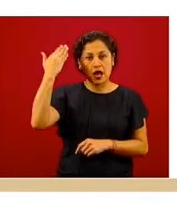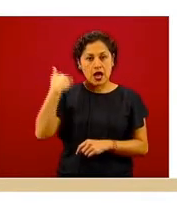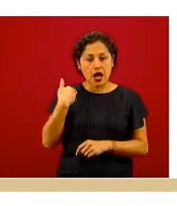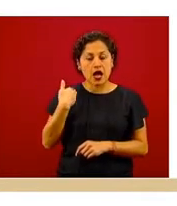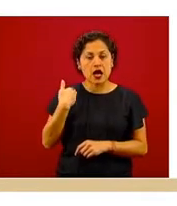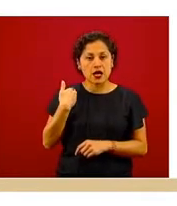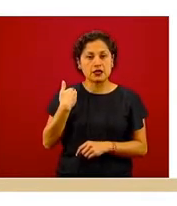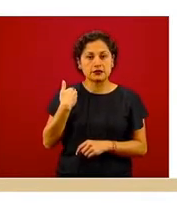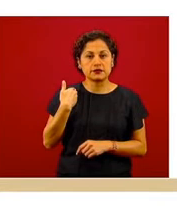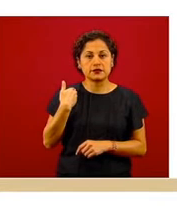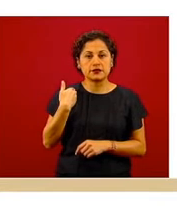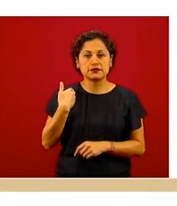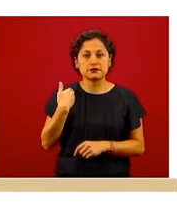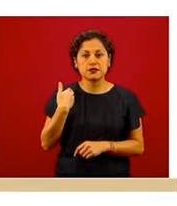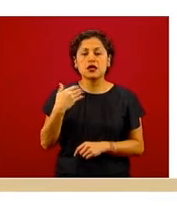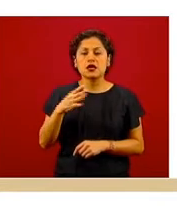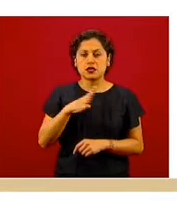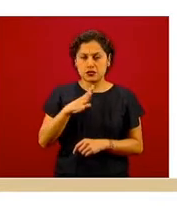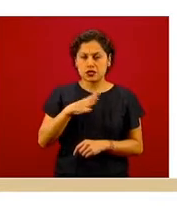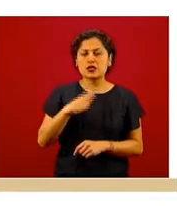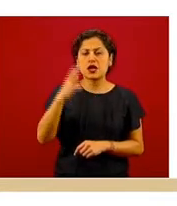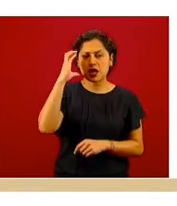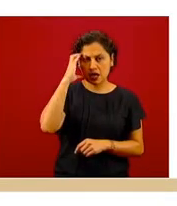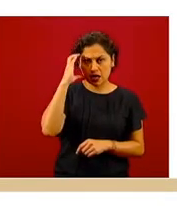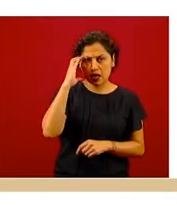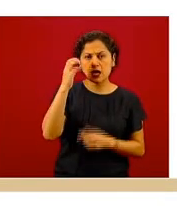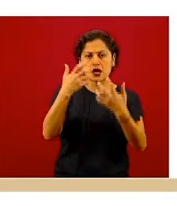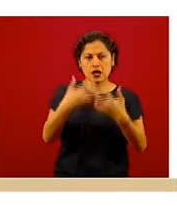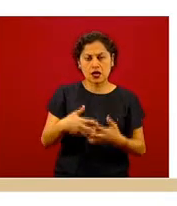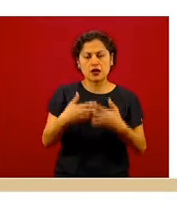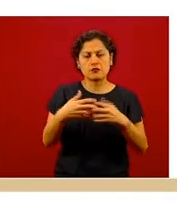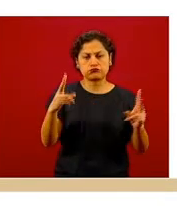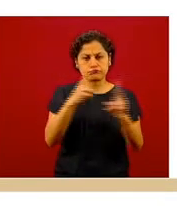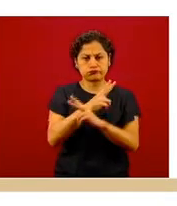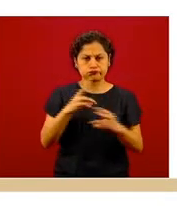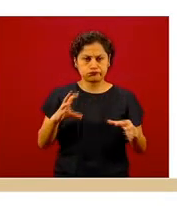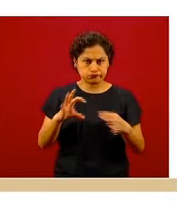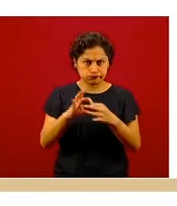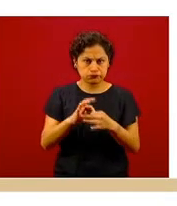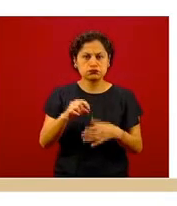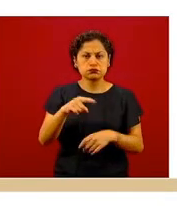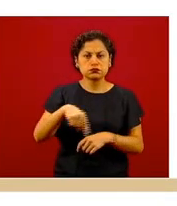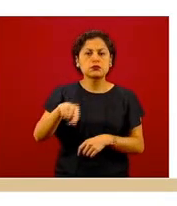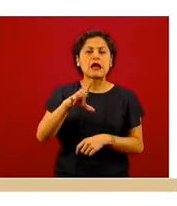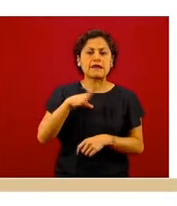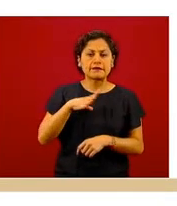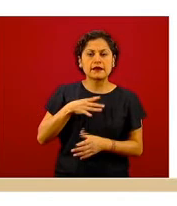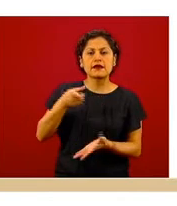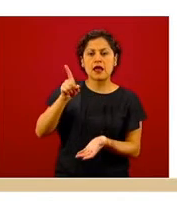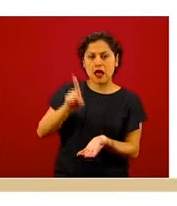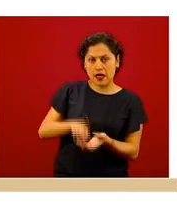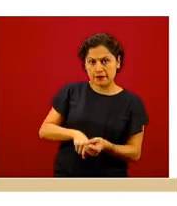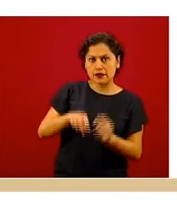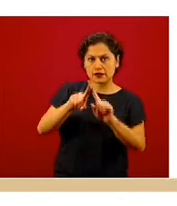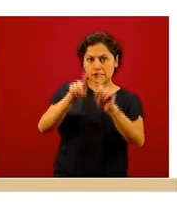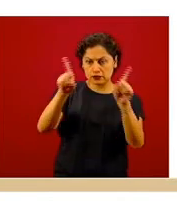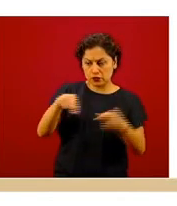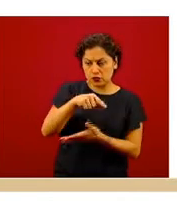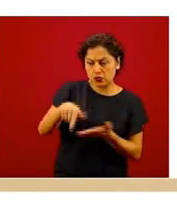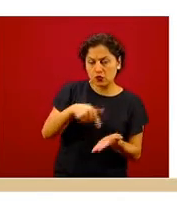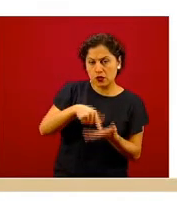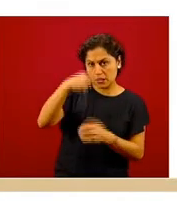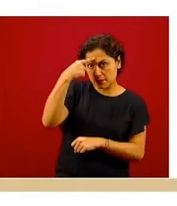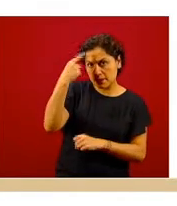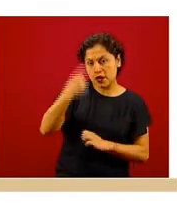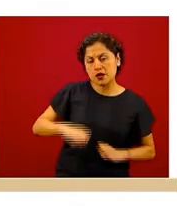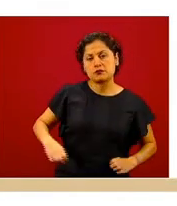the majority of beds that have ventilators are found in ICU units because they are for